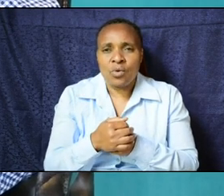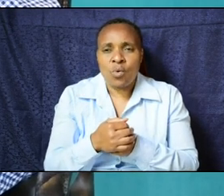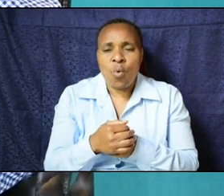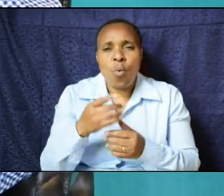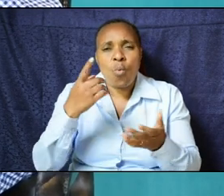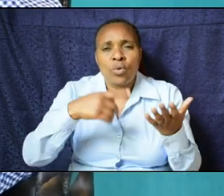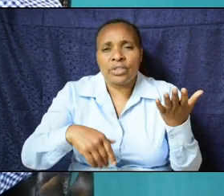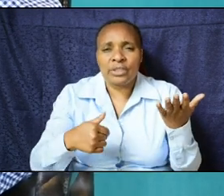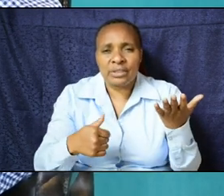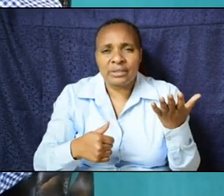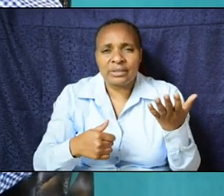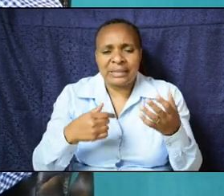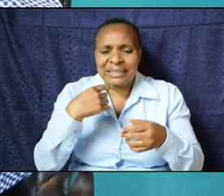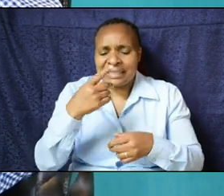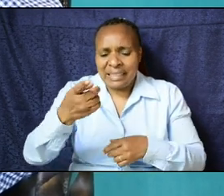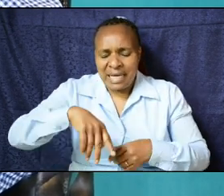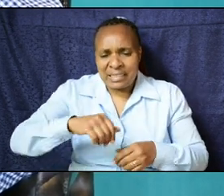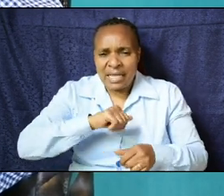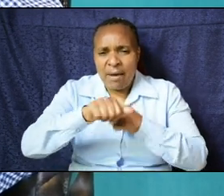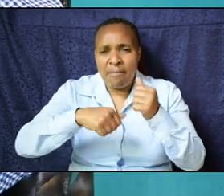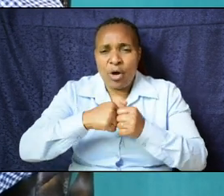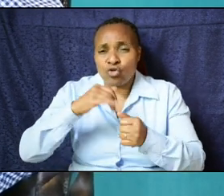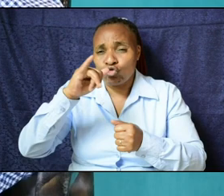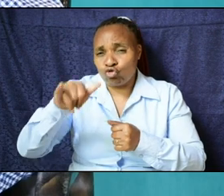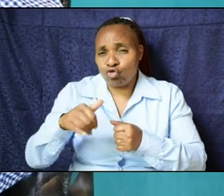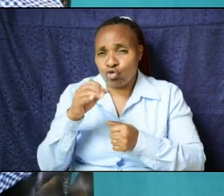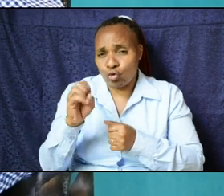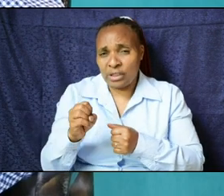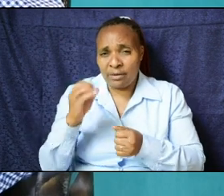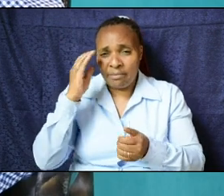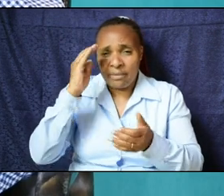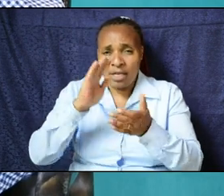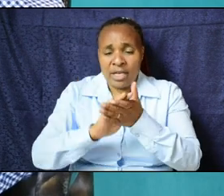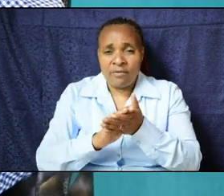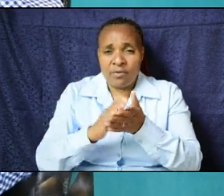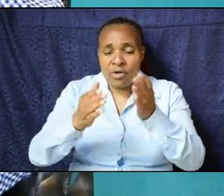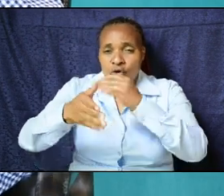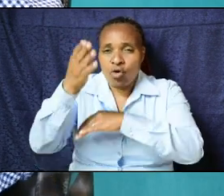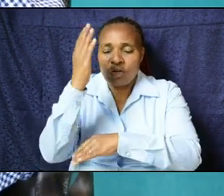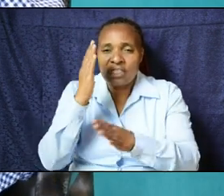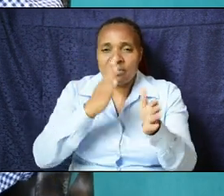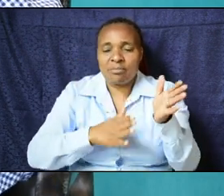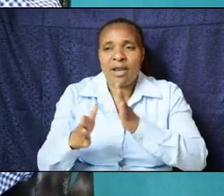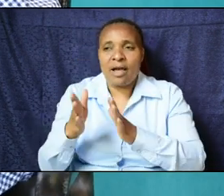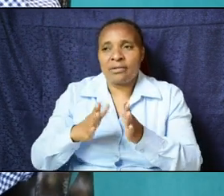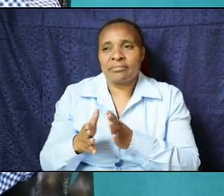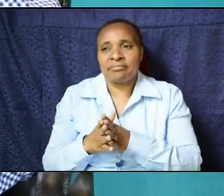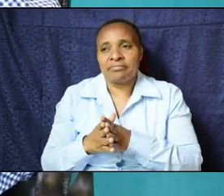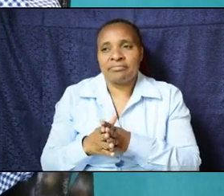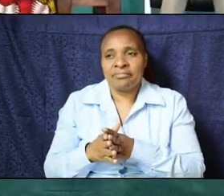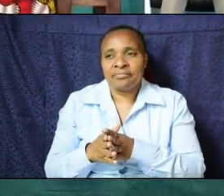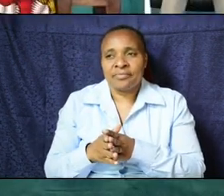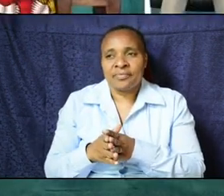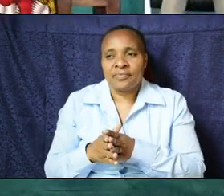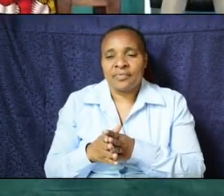What does it tell us about Joseph's belief in God's plan for his life?